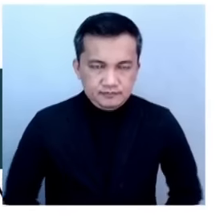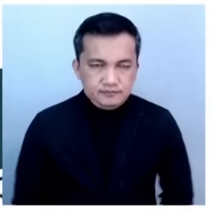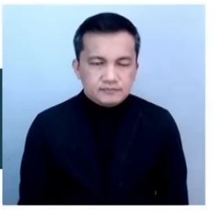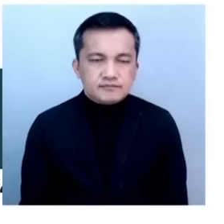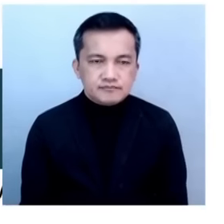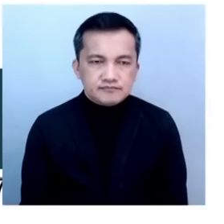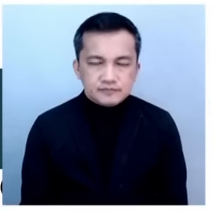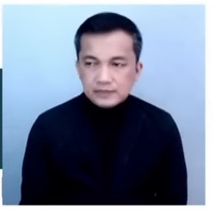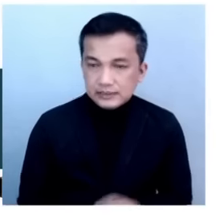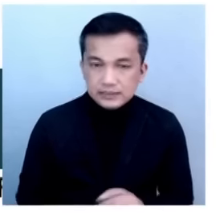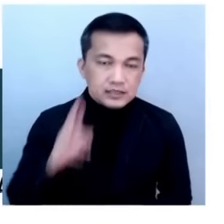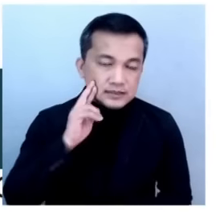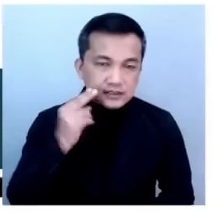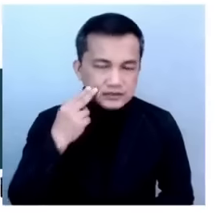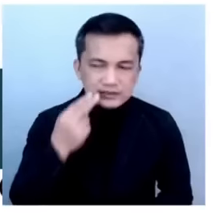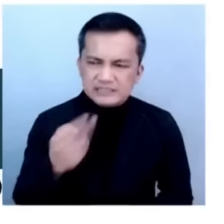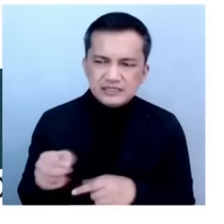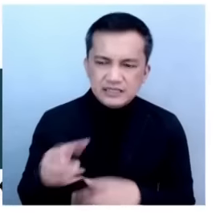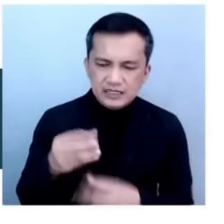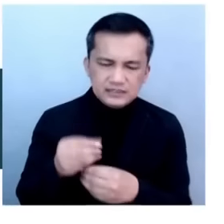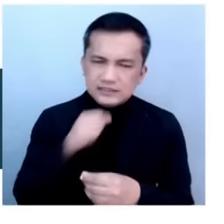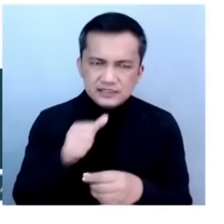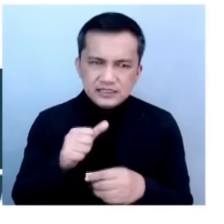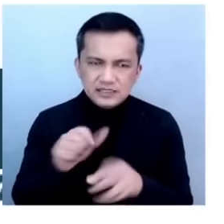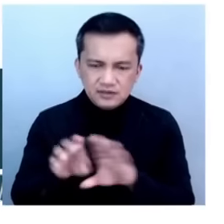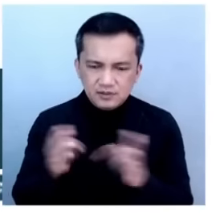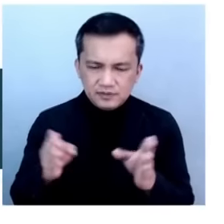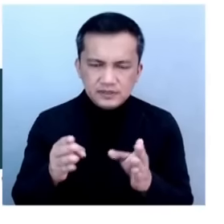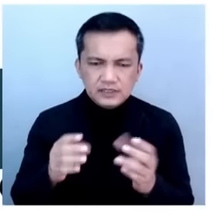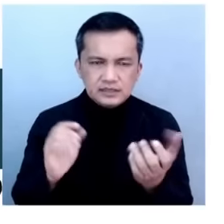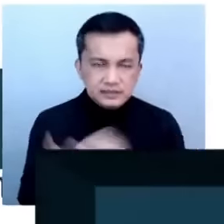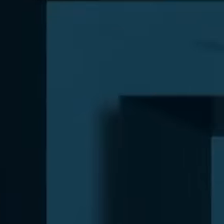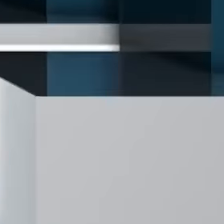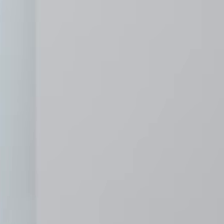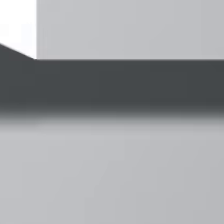Ontiveros adds she's not open to any changes in the Constitution right now.